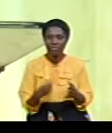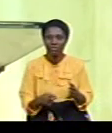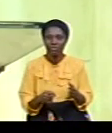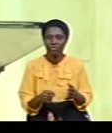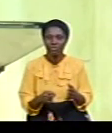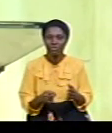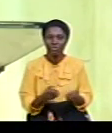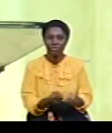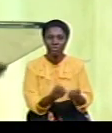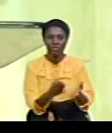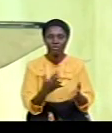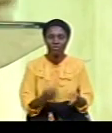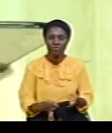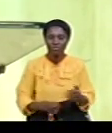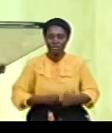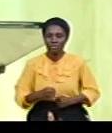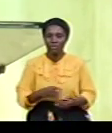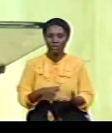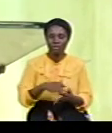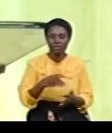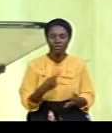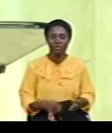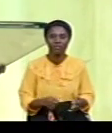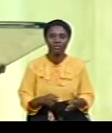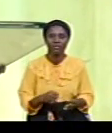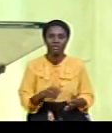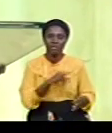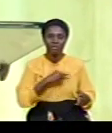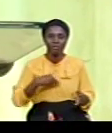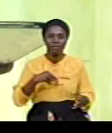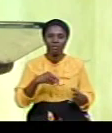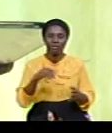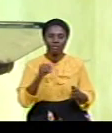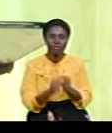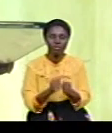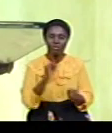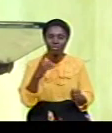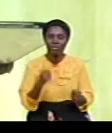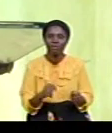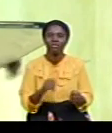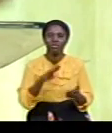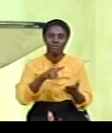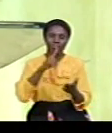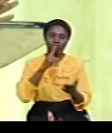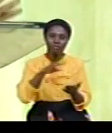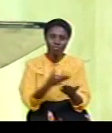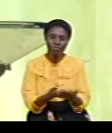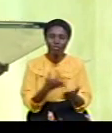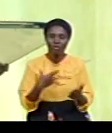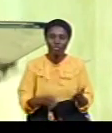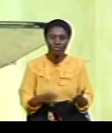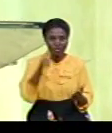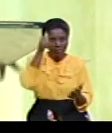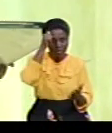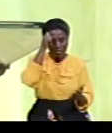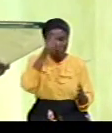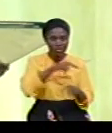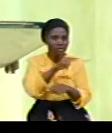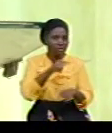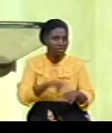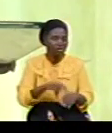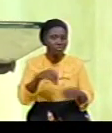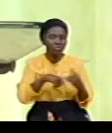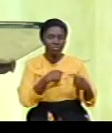to lust, which is a proof of inherent Adamic nature. The unsanctified heart is a fertile ground for